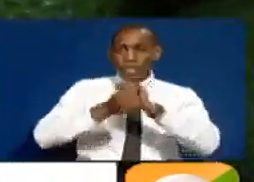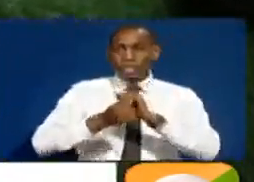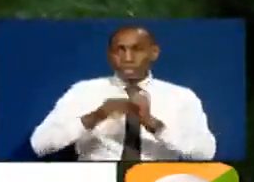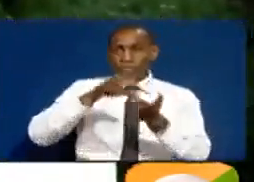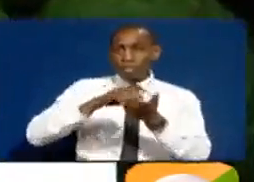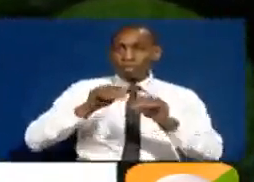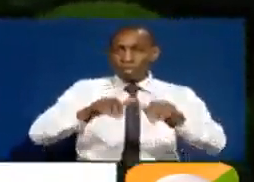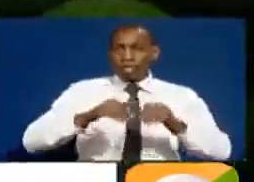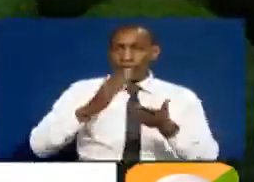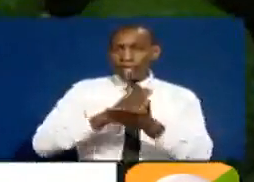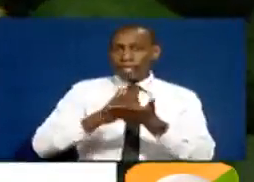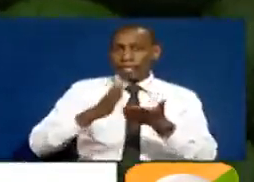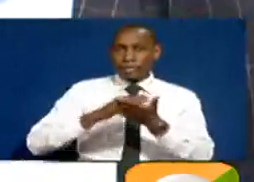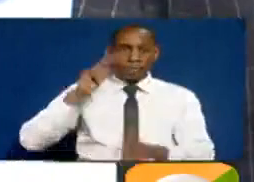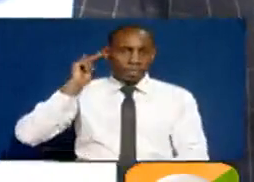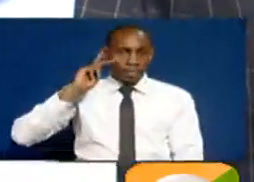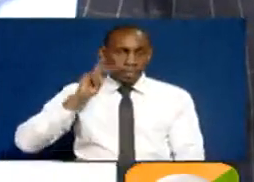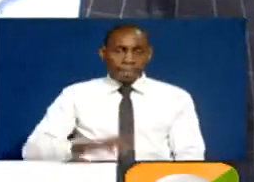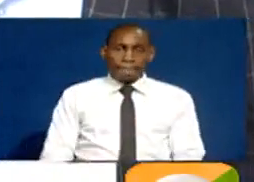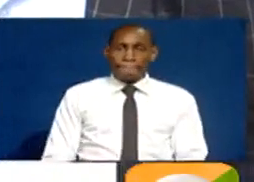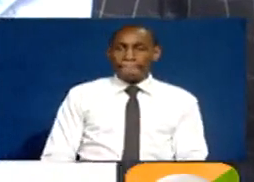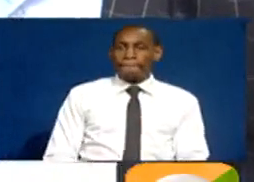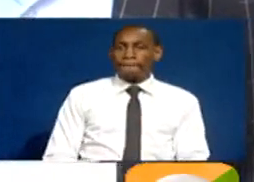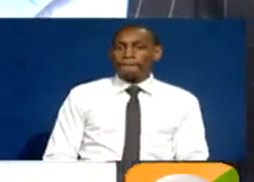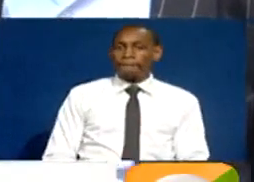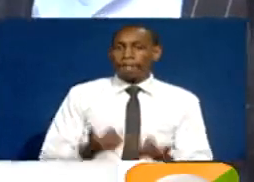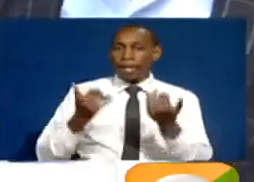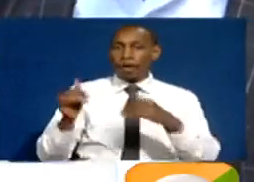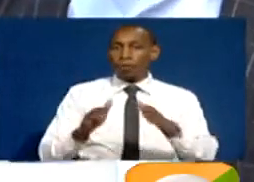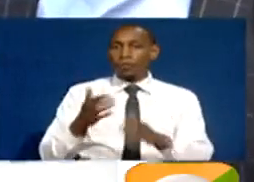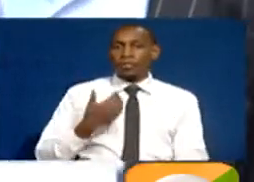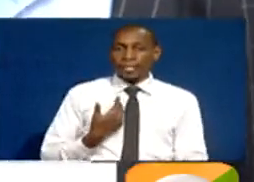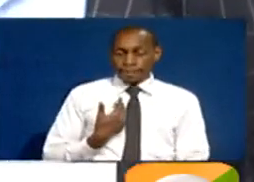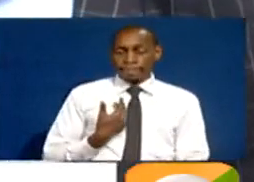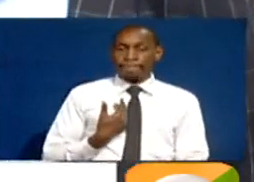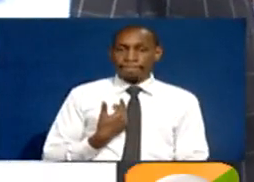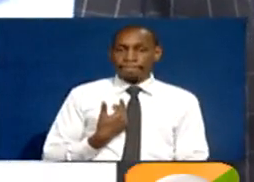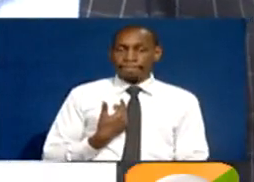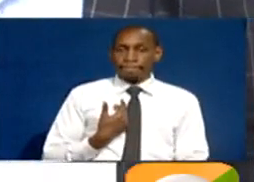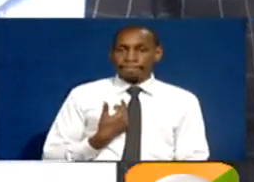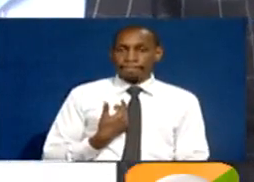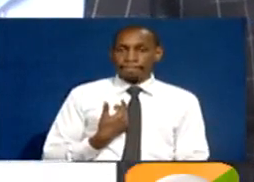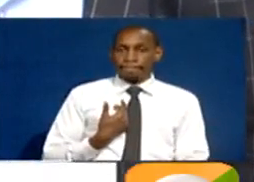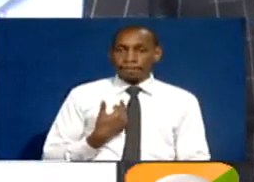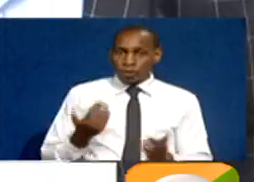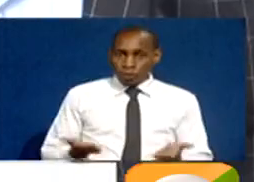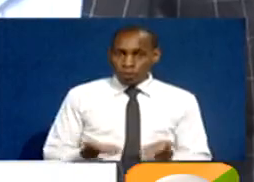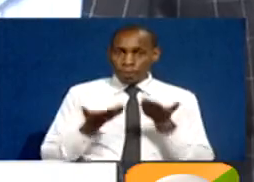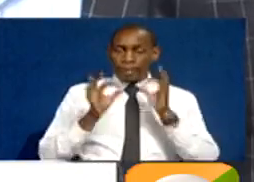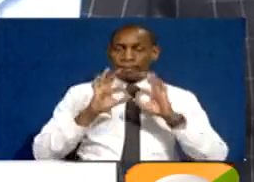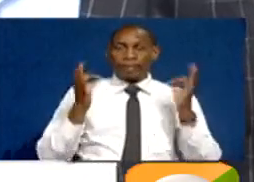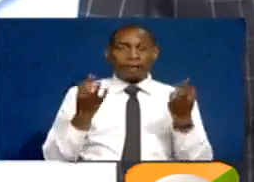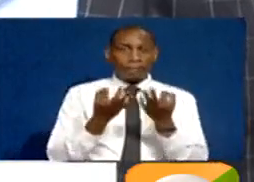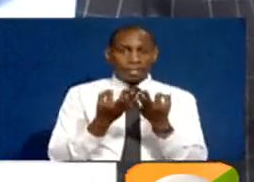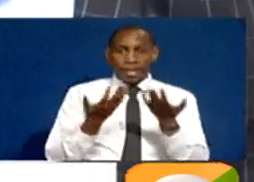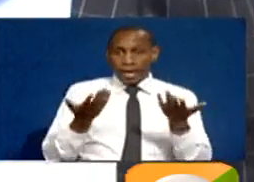the agricultural sector in the region. Tumepata njia ya kuchinua katika familia